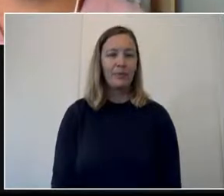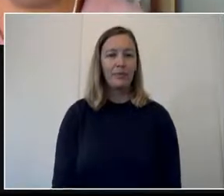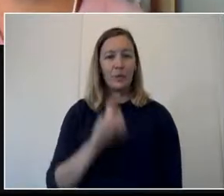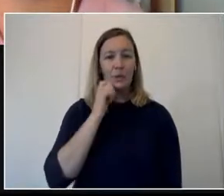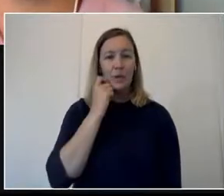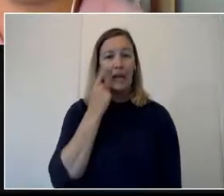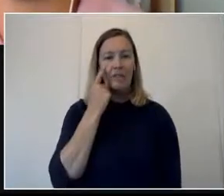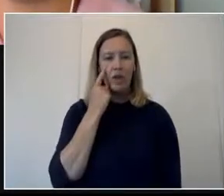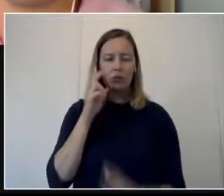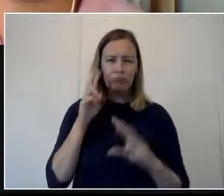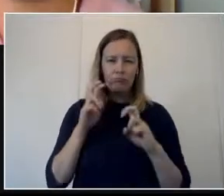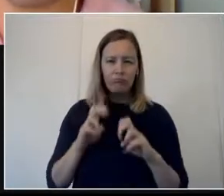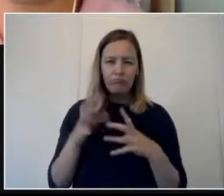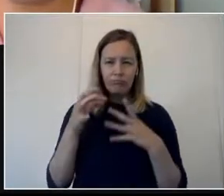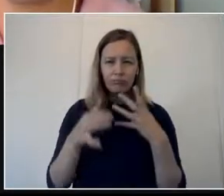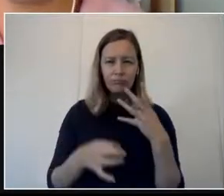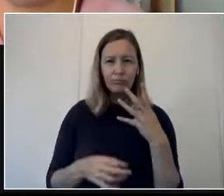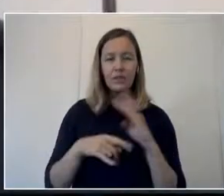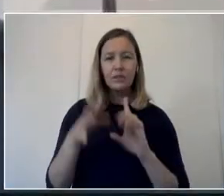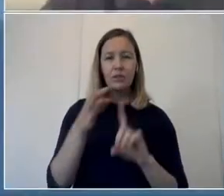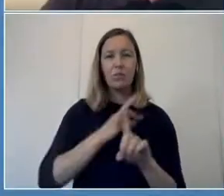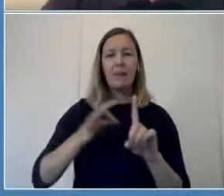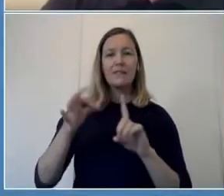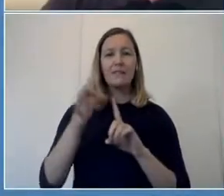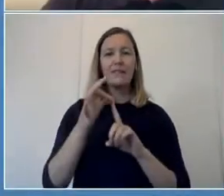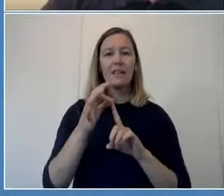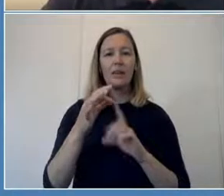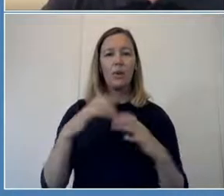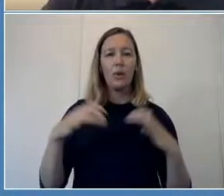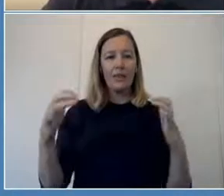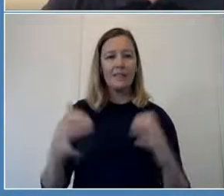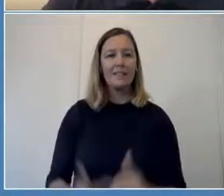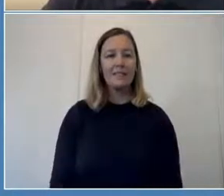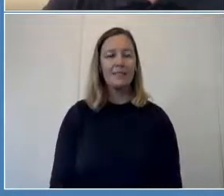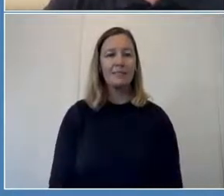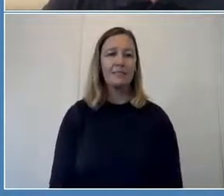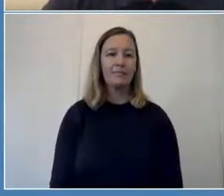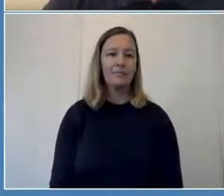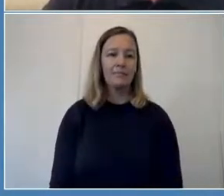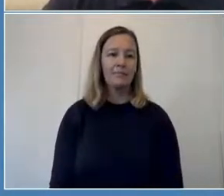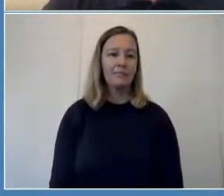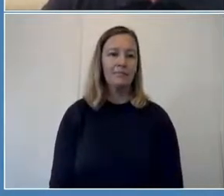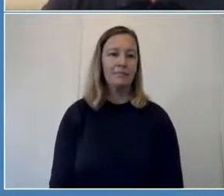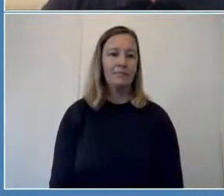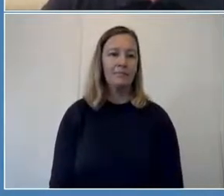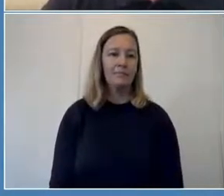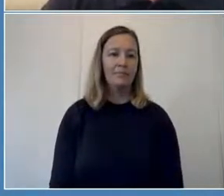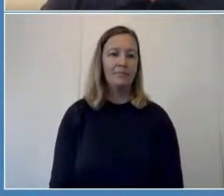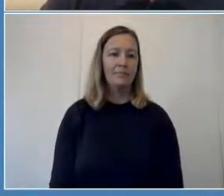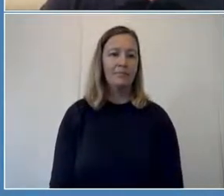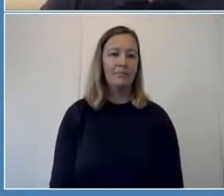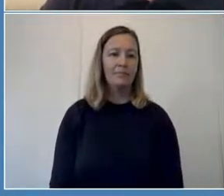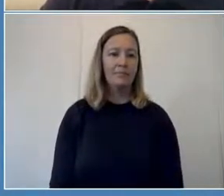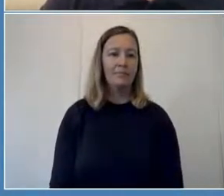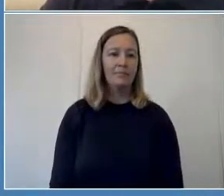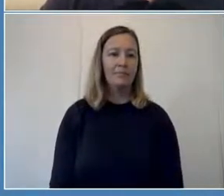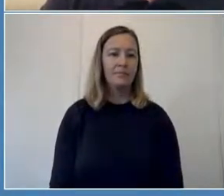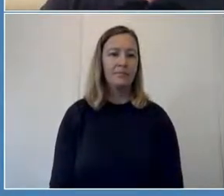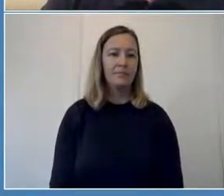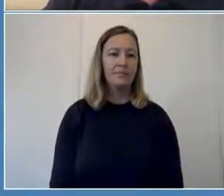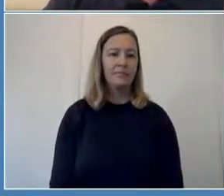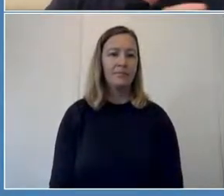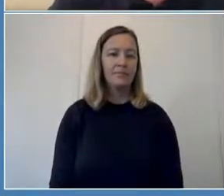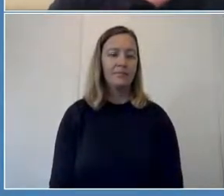those Pasifika audiences. If I could have the slide for that, thank you. So first of